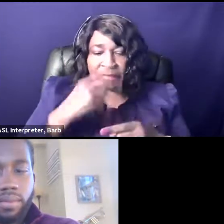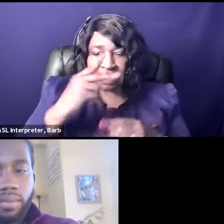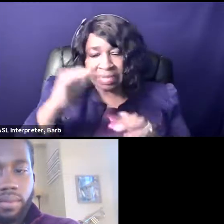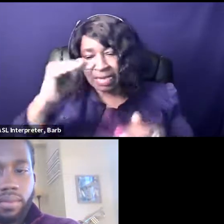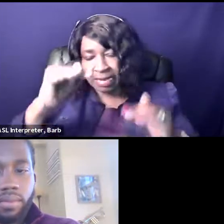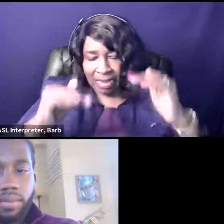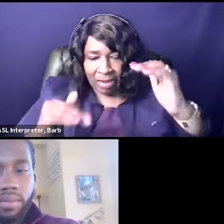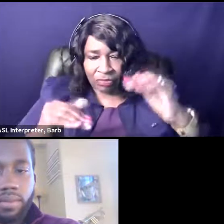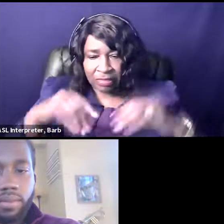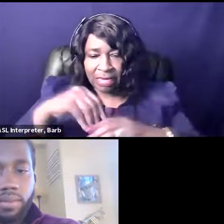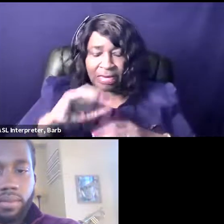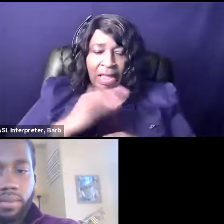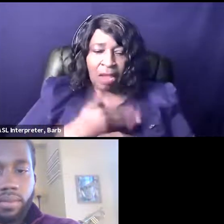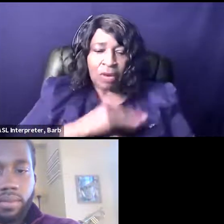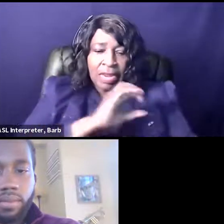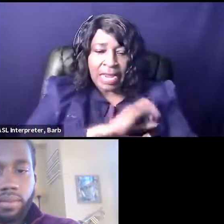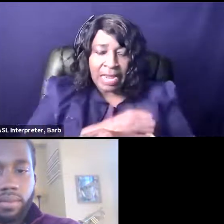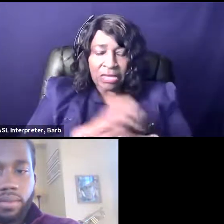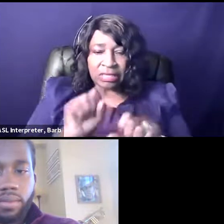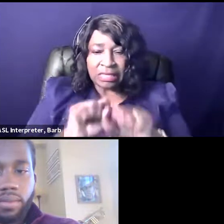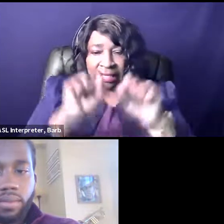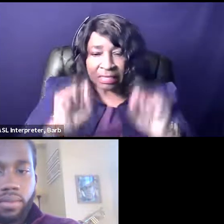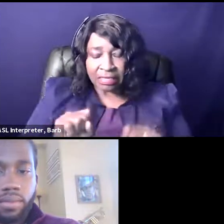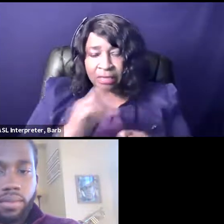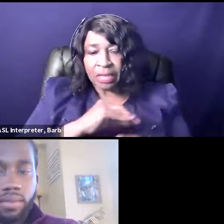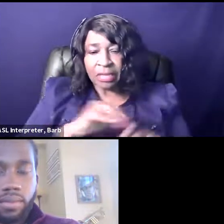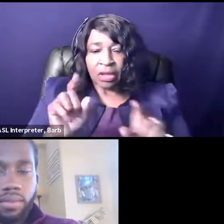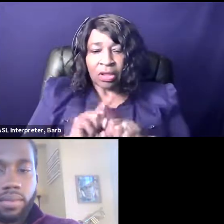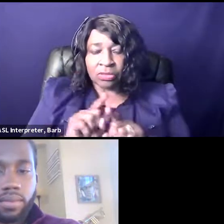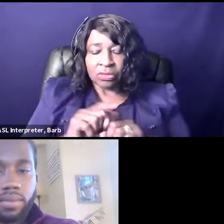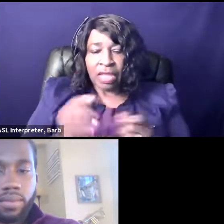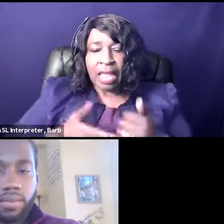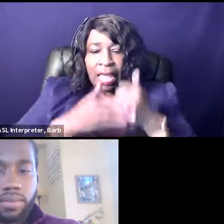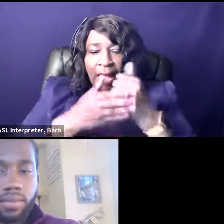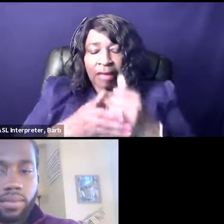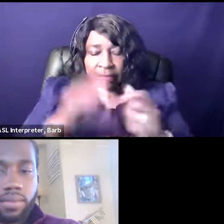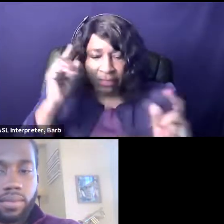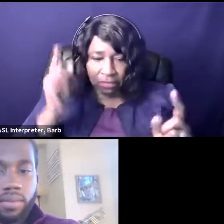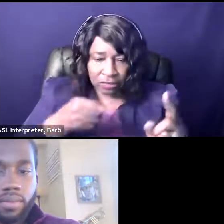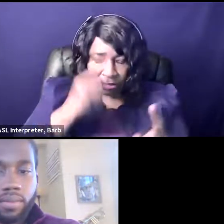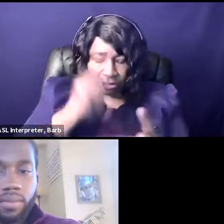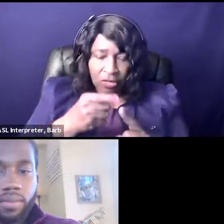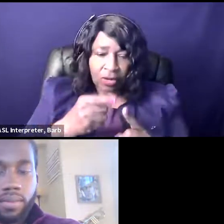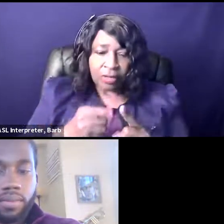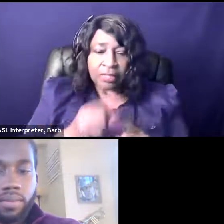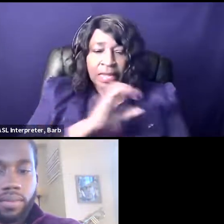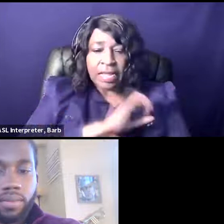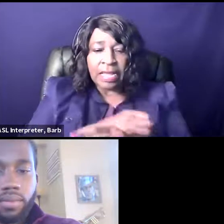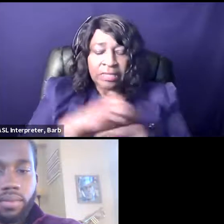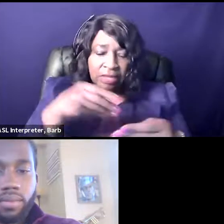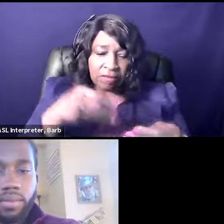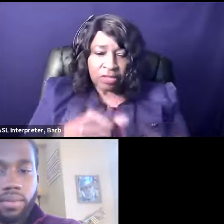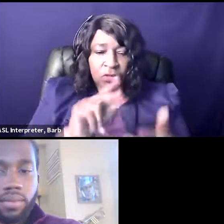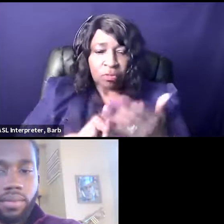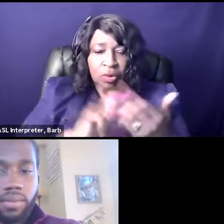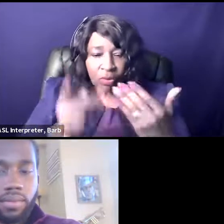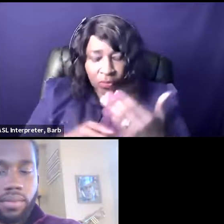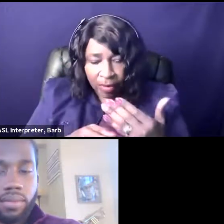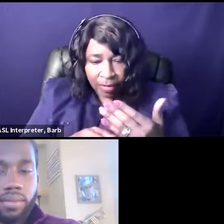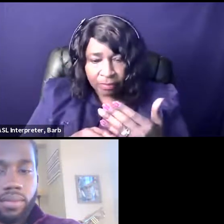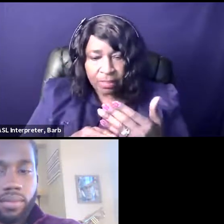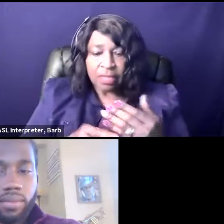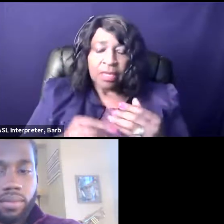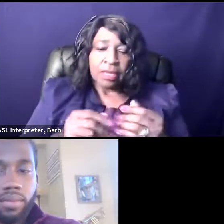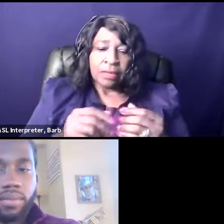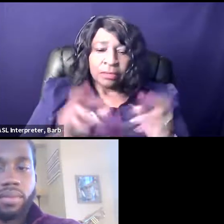inequities in our energy system, and it also helps in targeting energy efficiency programs, appliance replacement programs,